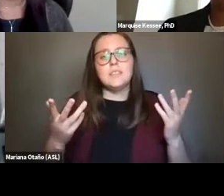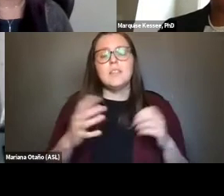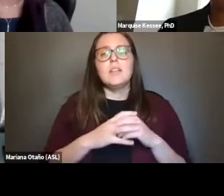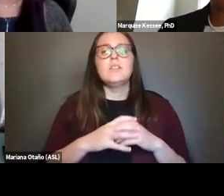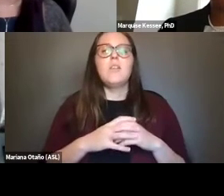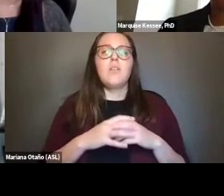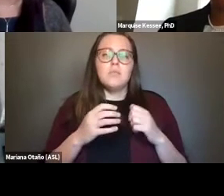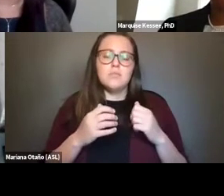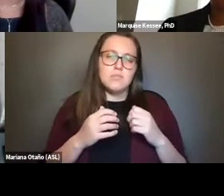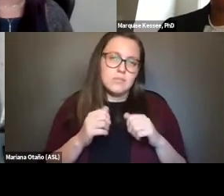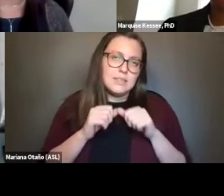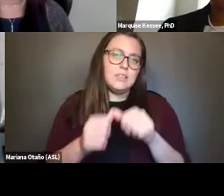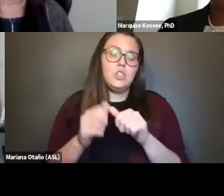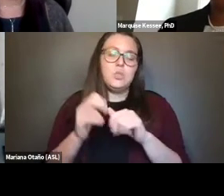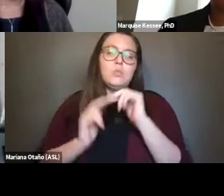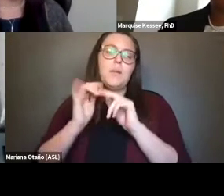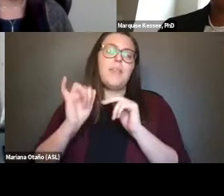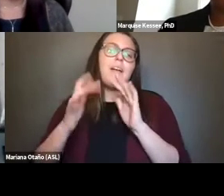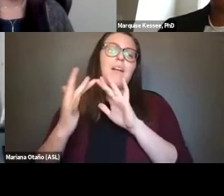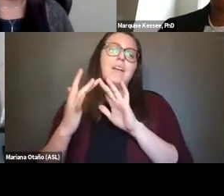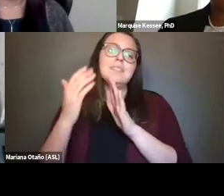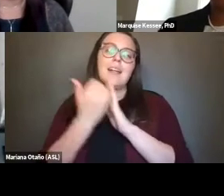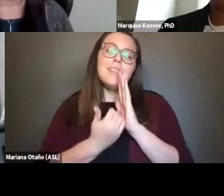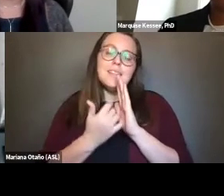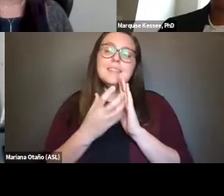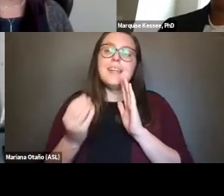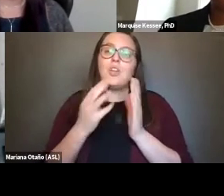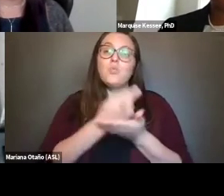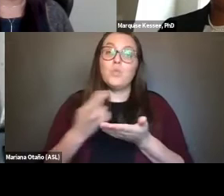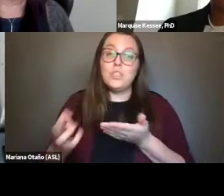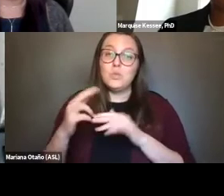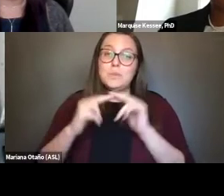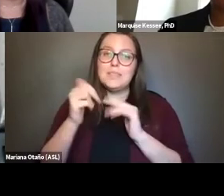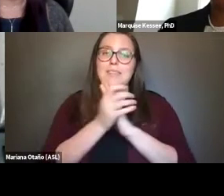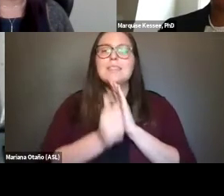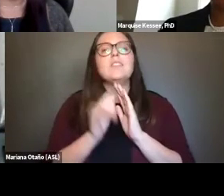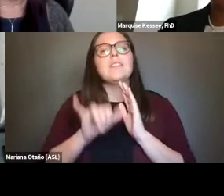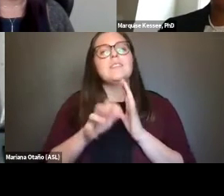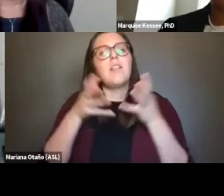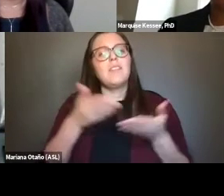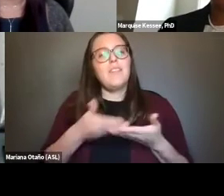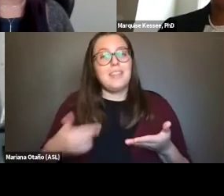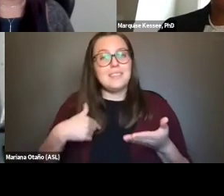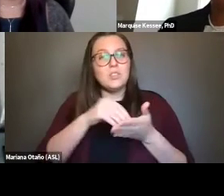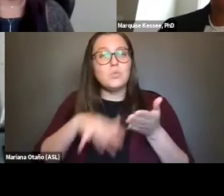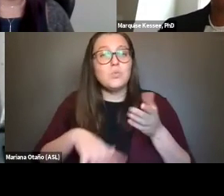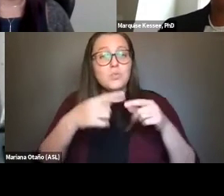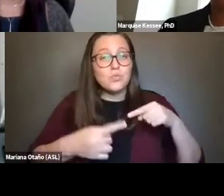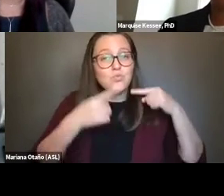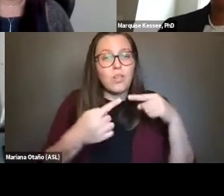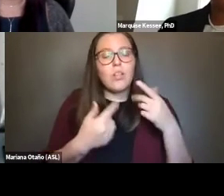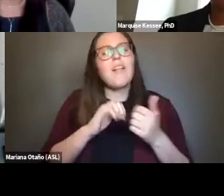contact list, continue to build those resource building skills. I think that is something a lot of students struggle with, how to go